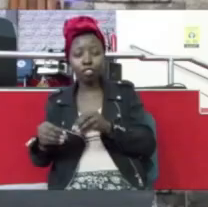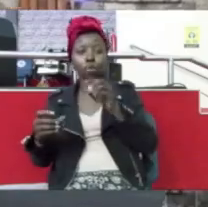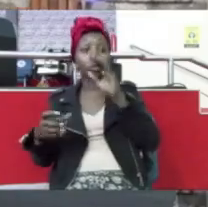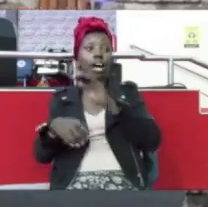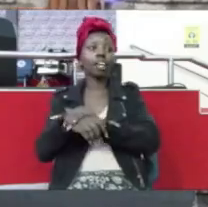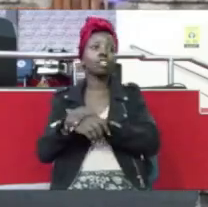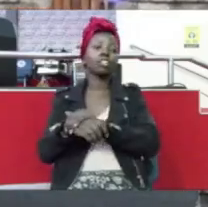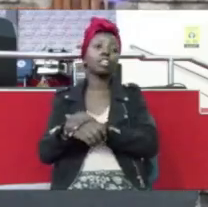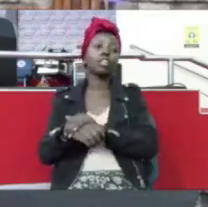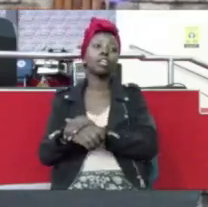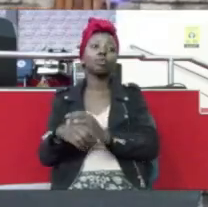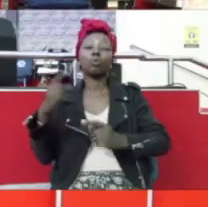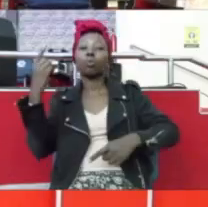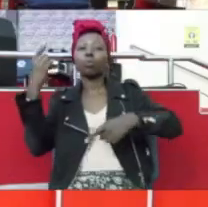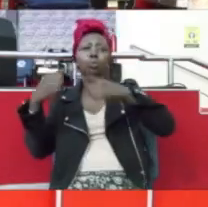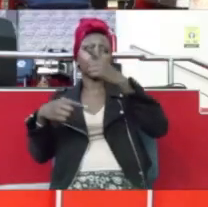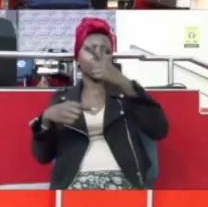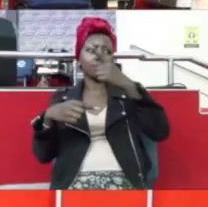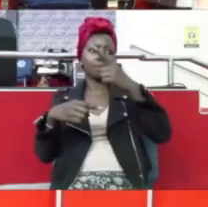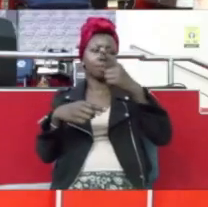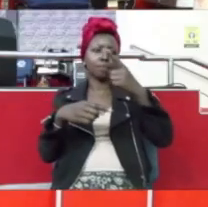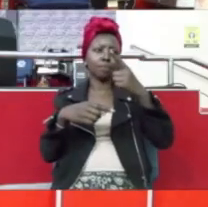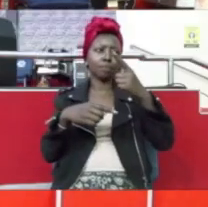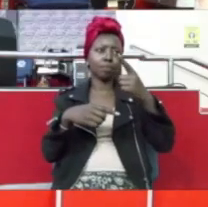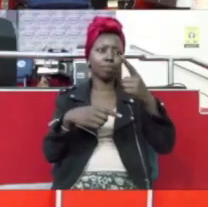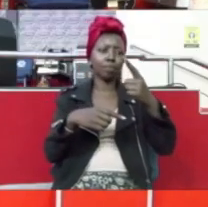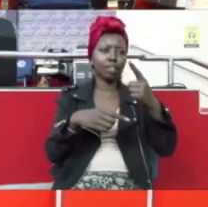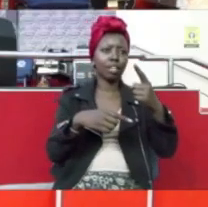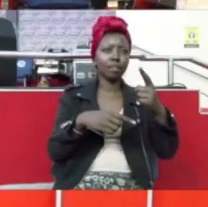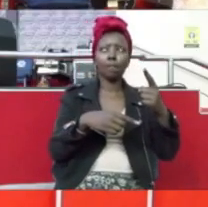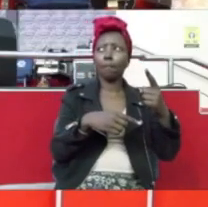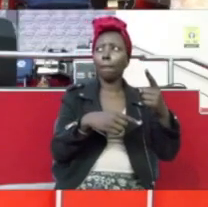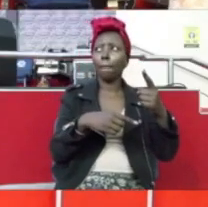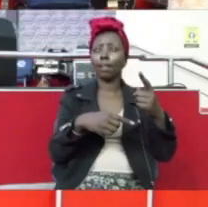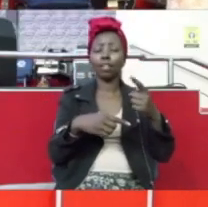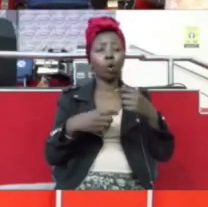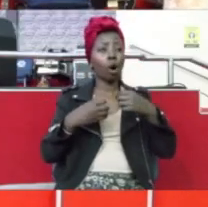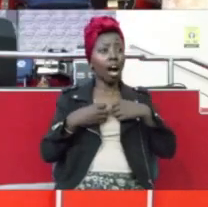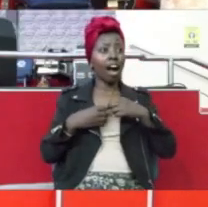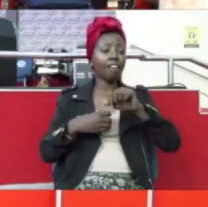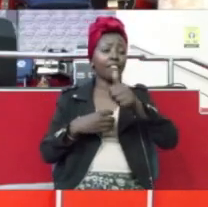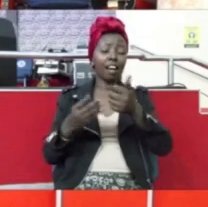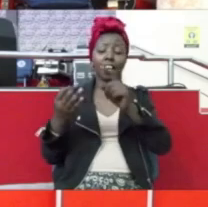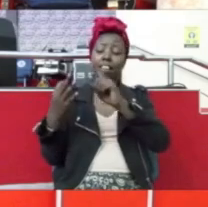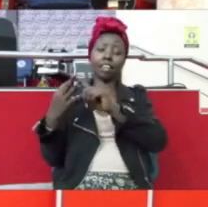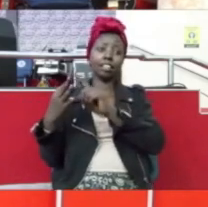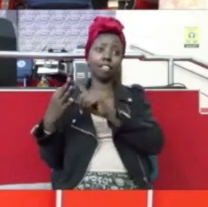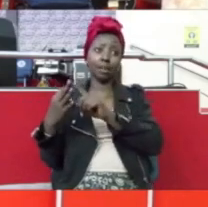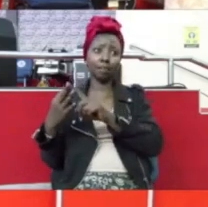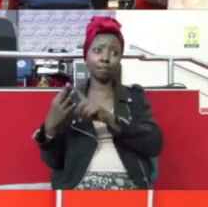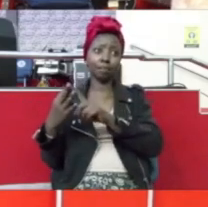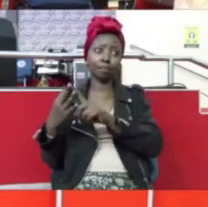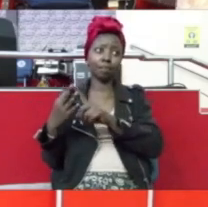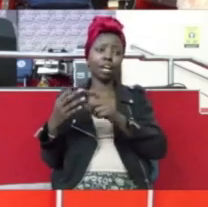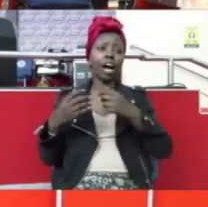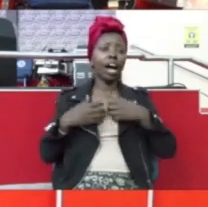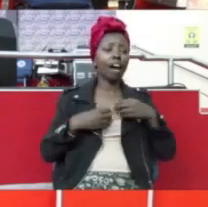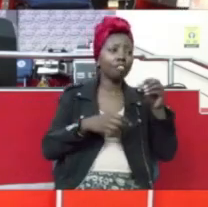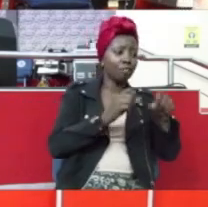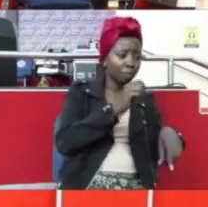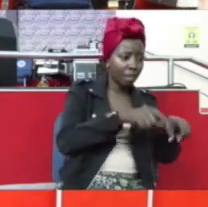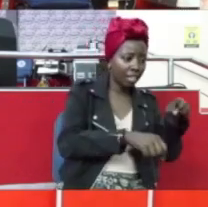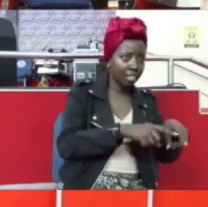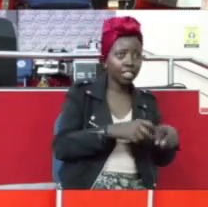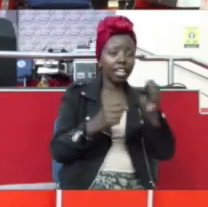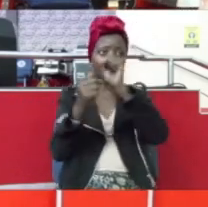Mungu ameweka. Now, apart from having seed time and harvest time, there's a second thing that you need to understand. Kuna kitu cha pili ambacho unastahili ukaelewe.